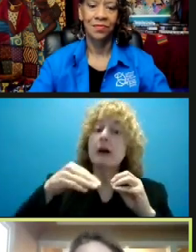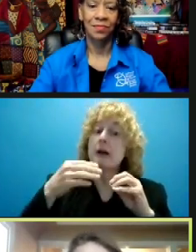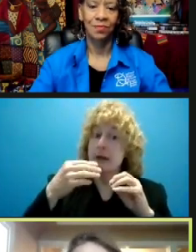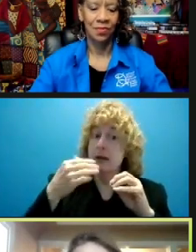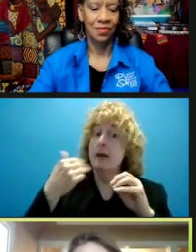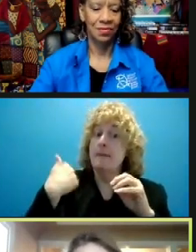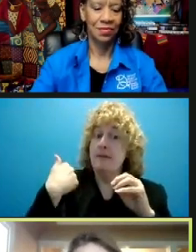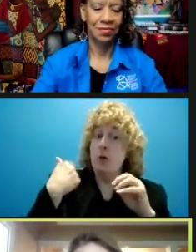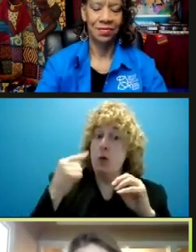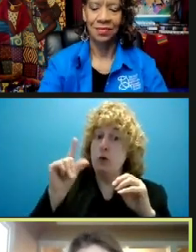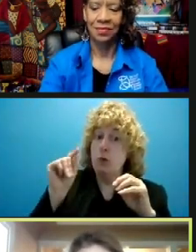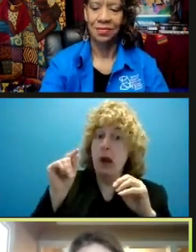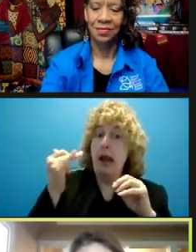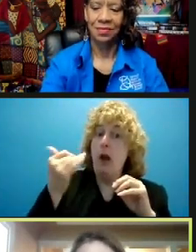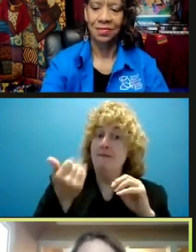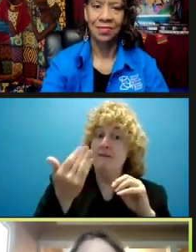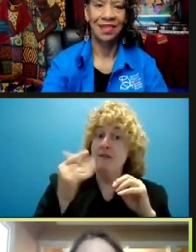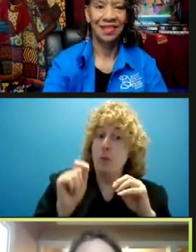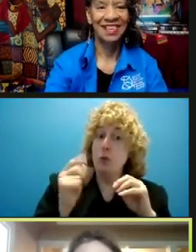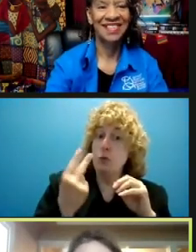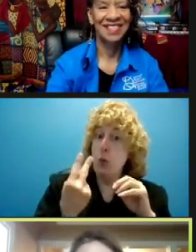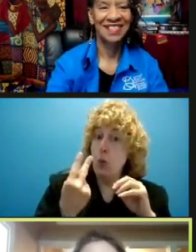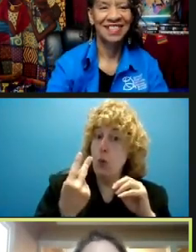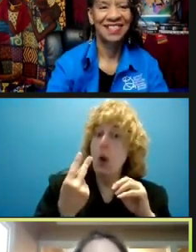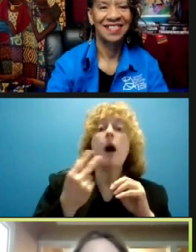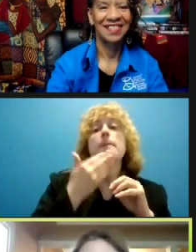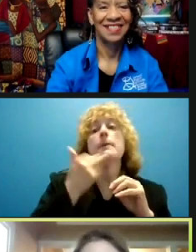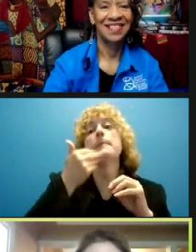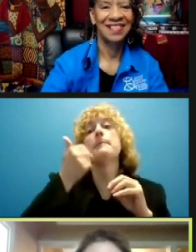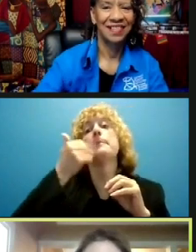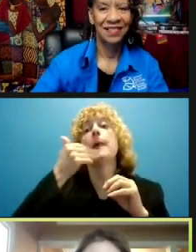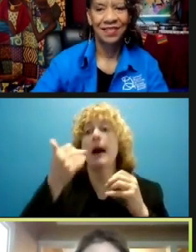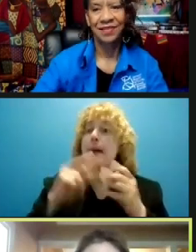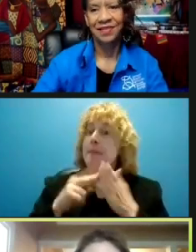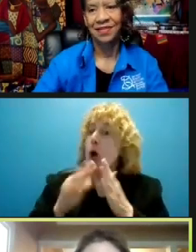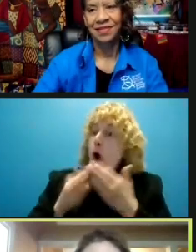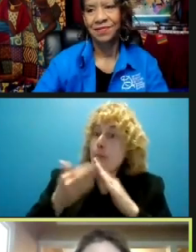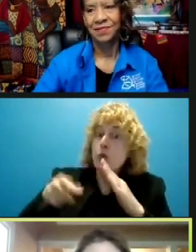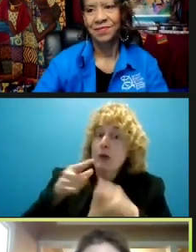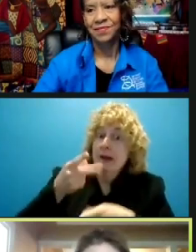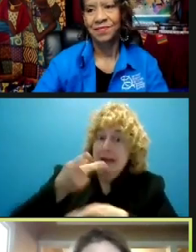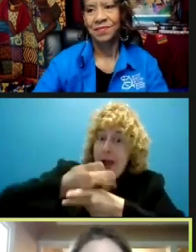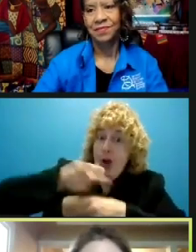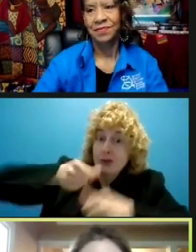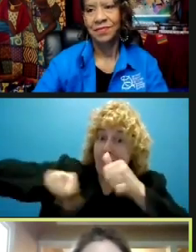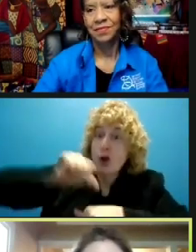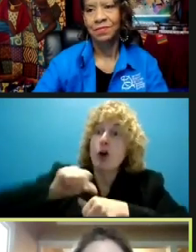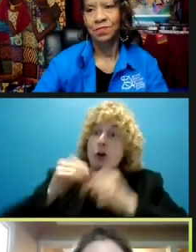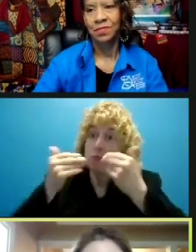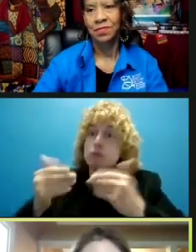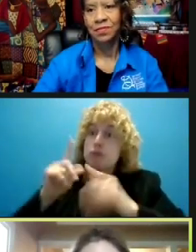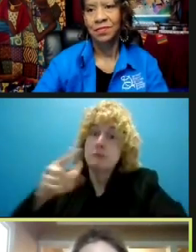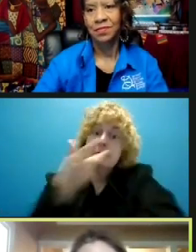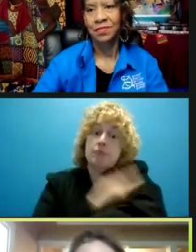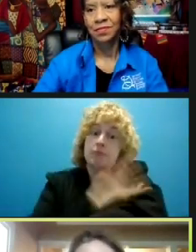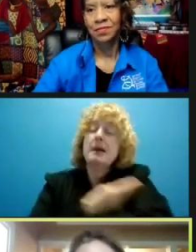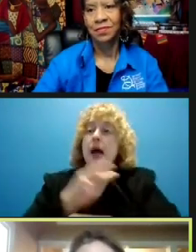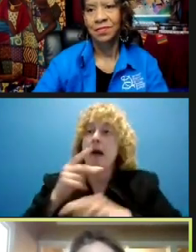is just showing our communities taking care of one another, getting vaccinated and following those good COVID guidelines. Next slide, please.